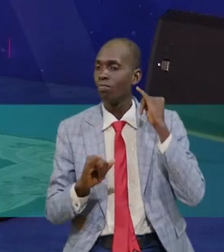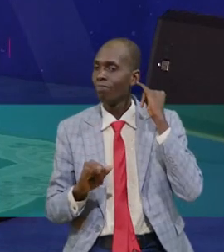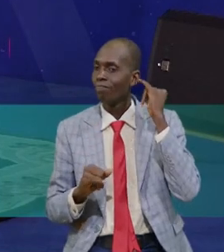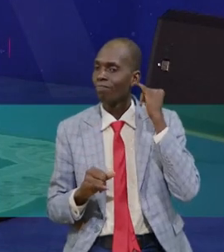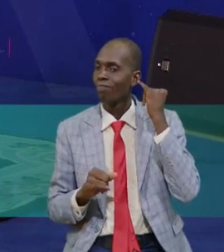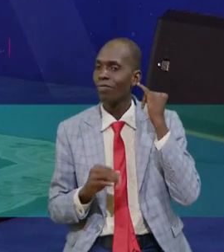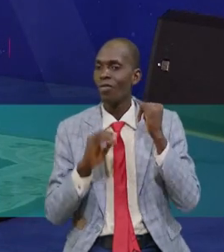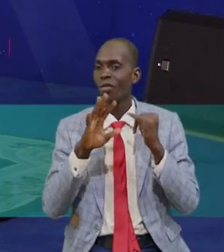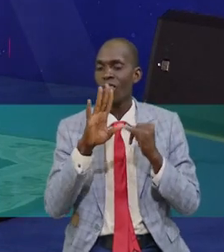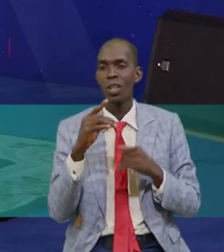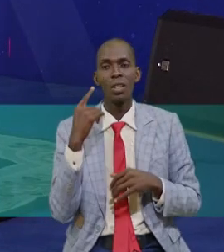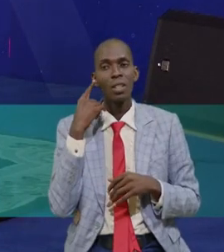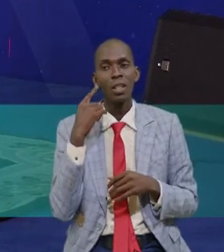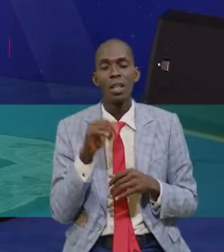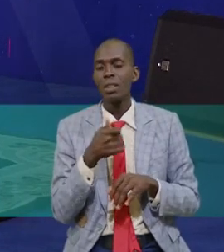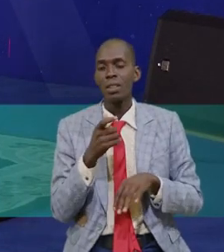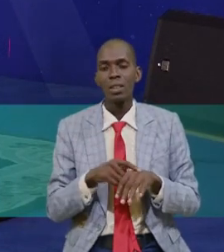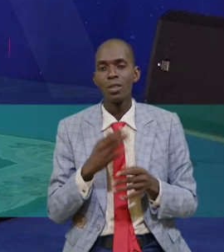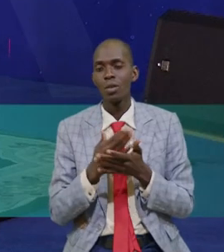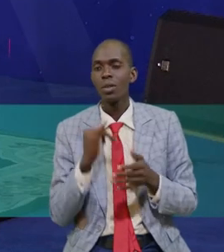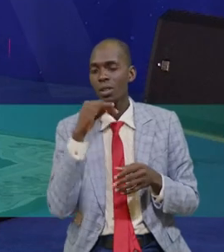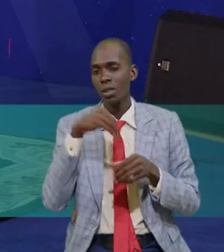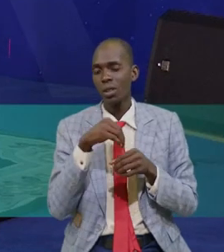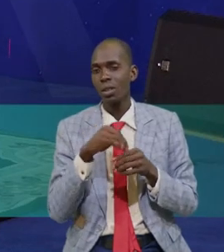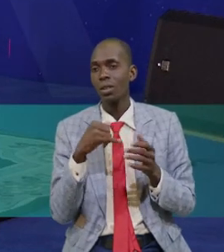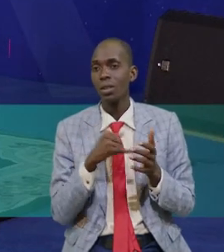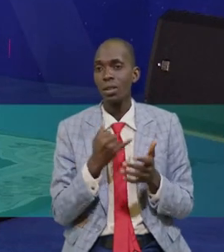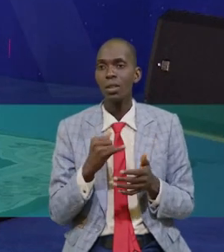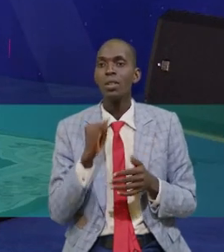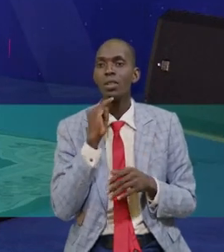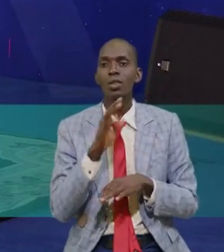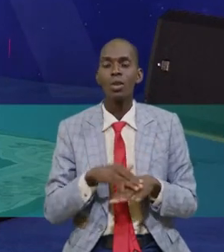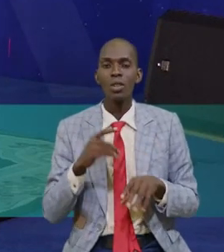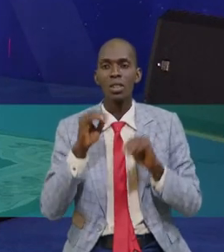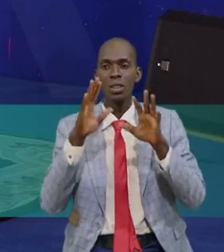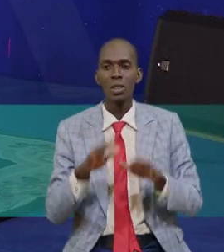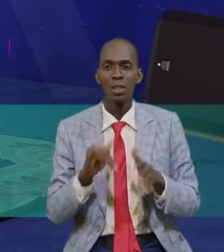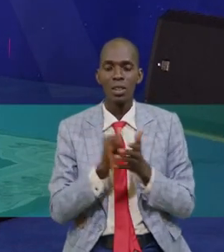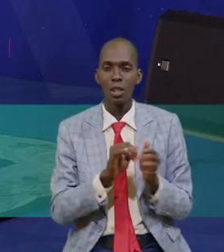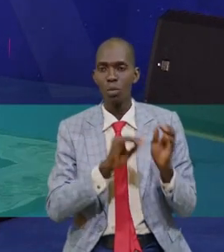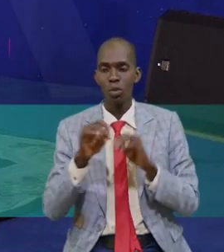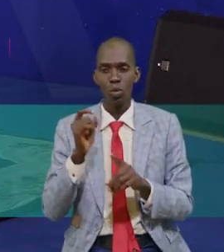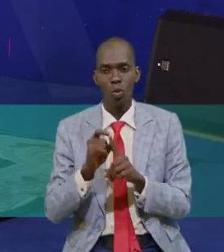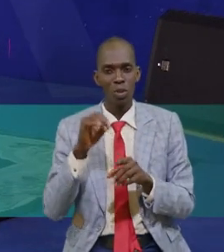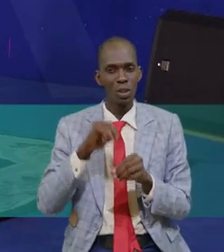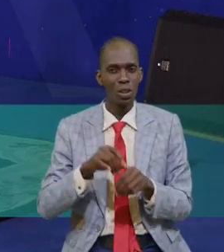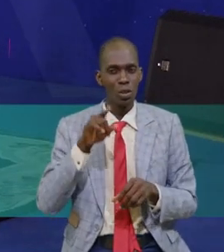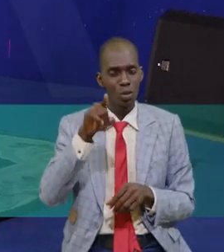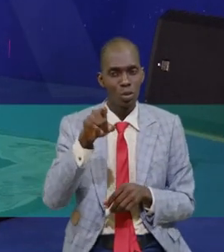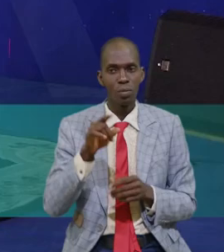your ear whenever something is scratching you there, that the teacher that puts the message inside your ear.